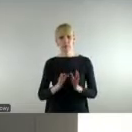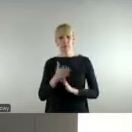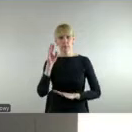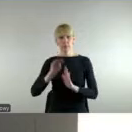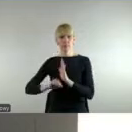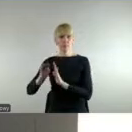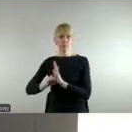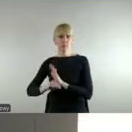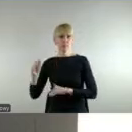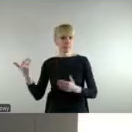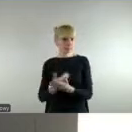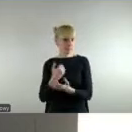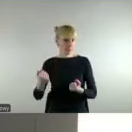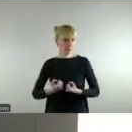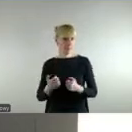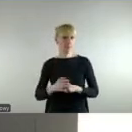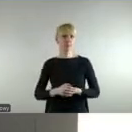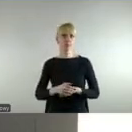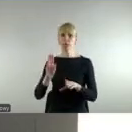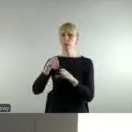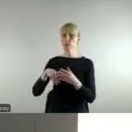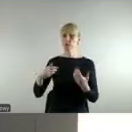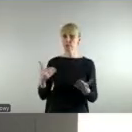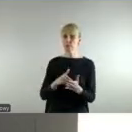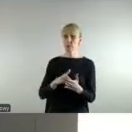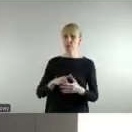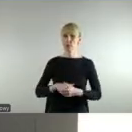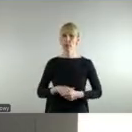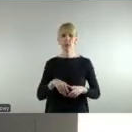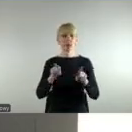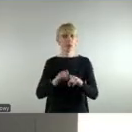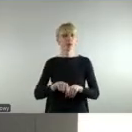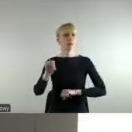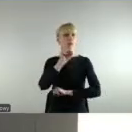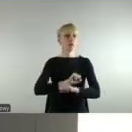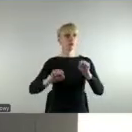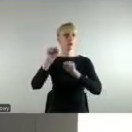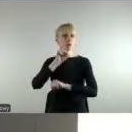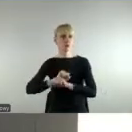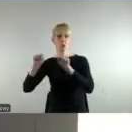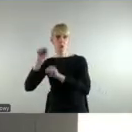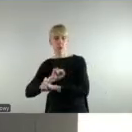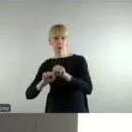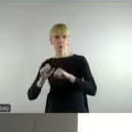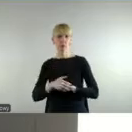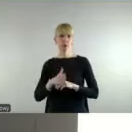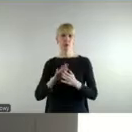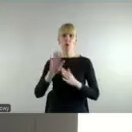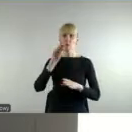regulations based on the act will be ready. Update of the program, trainings, and all the